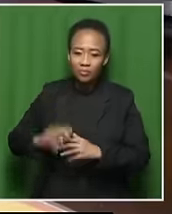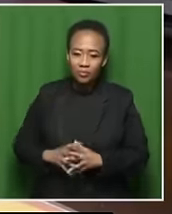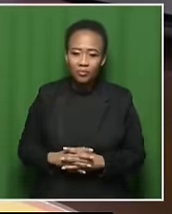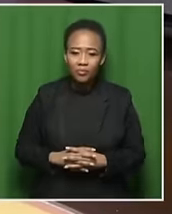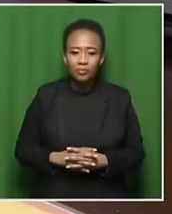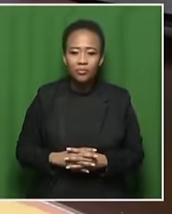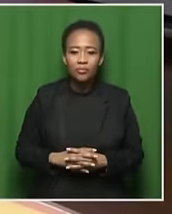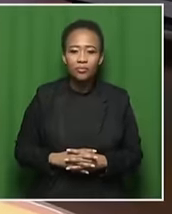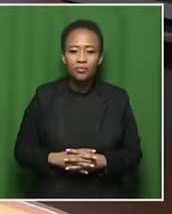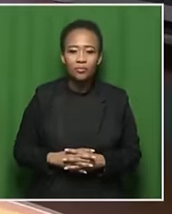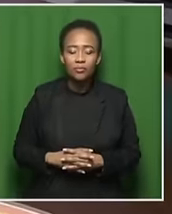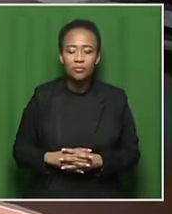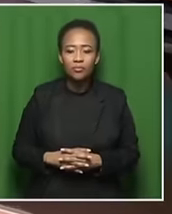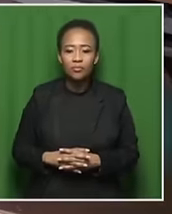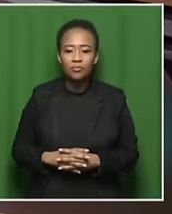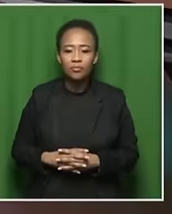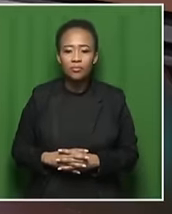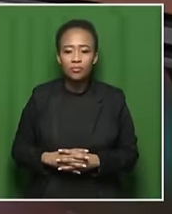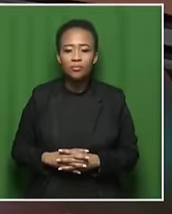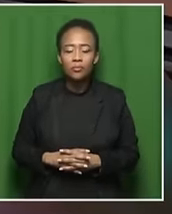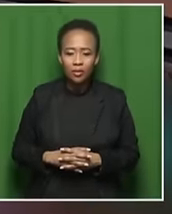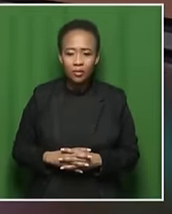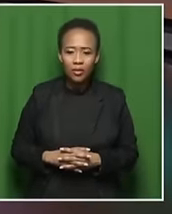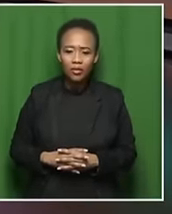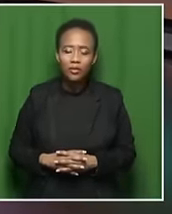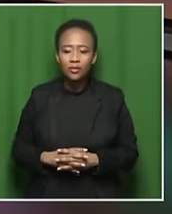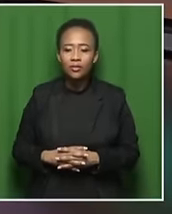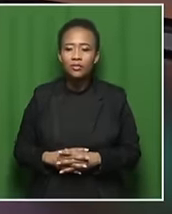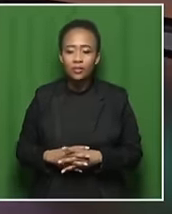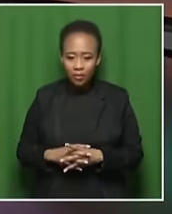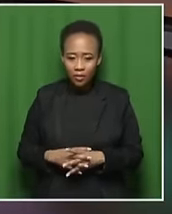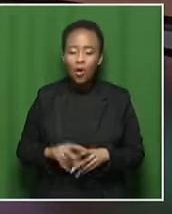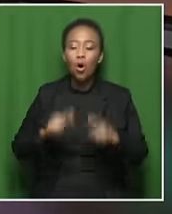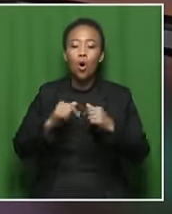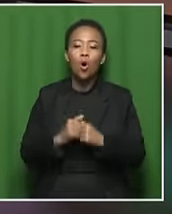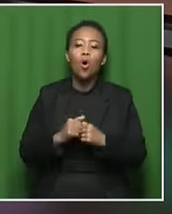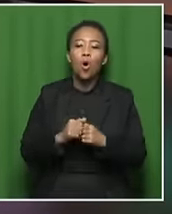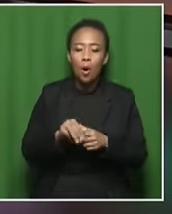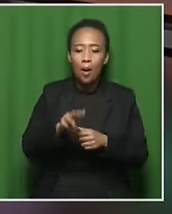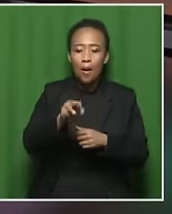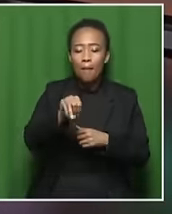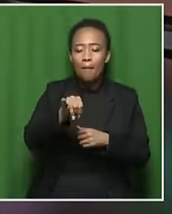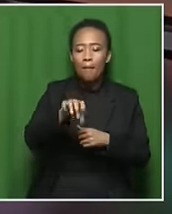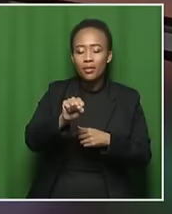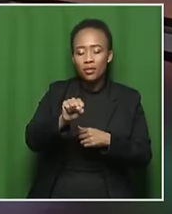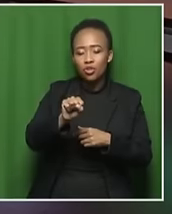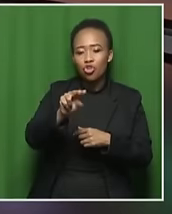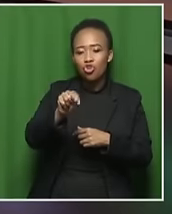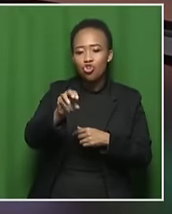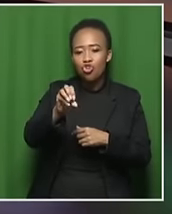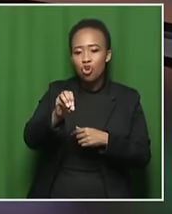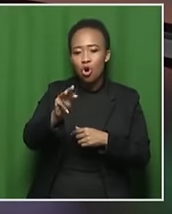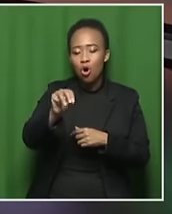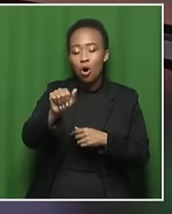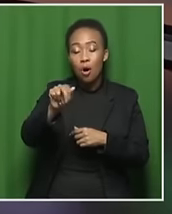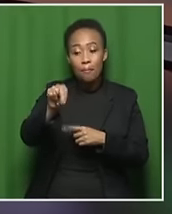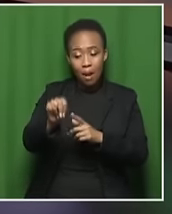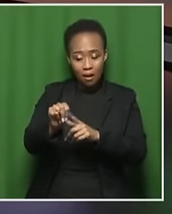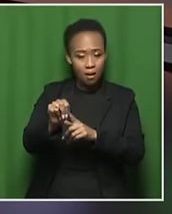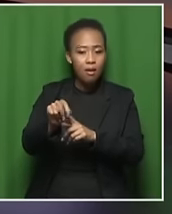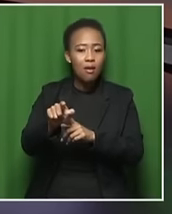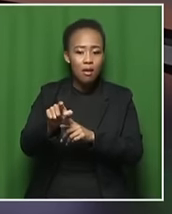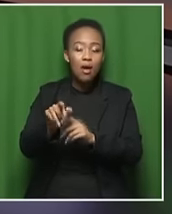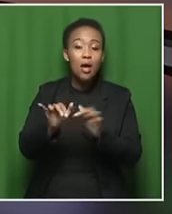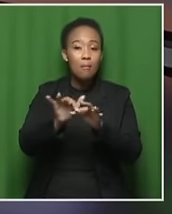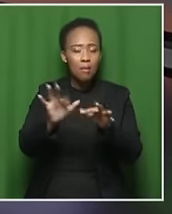I think, and I like this expression, it's called misnomer. And a misnomer is when people assume they have the